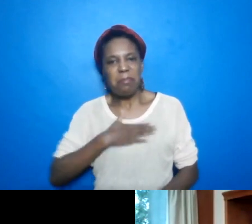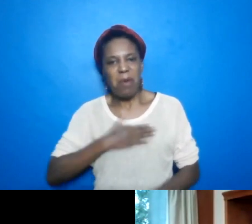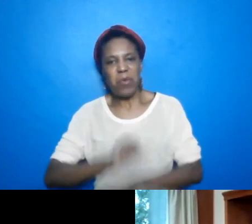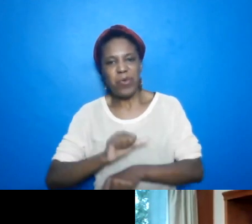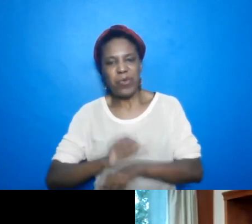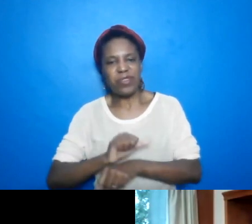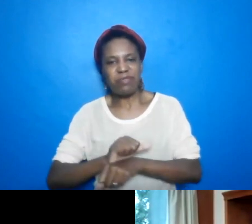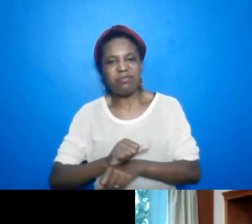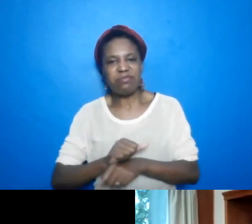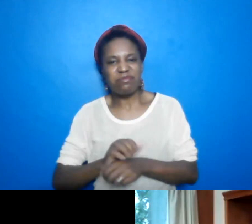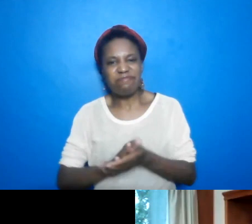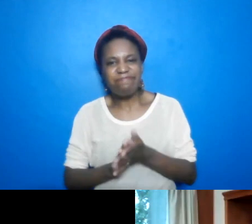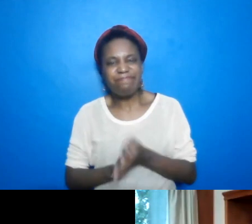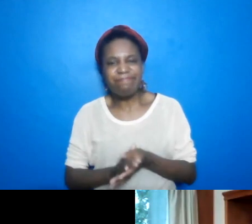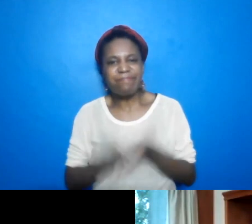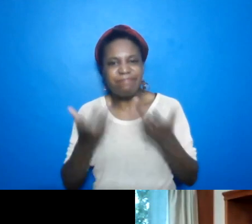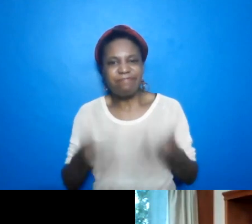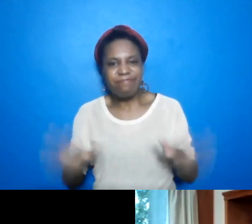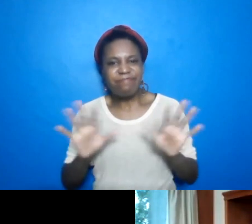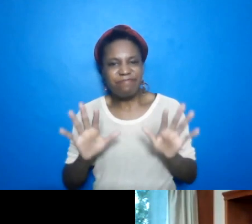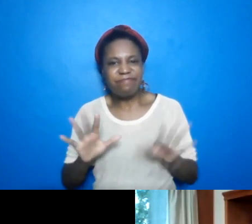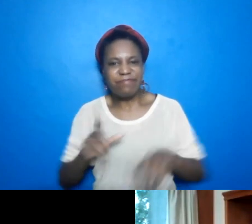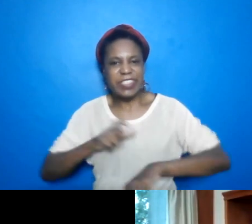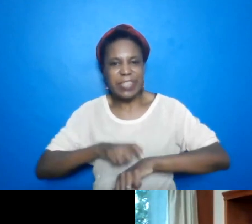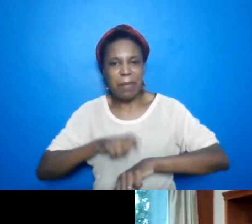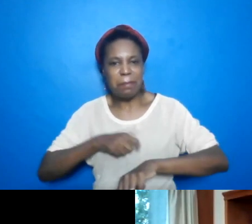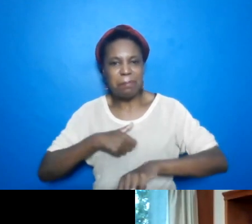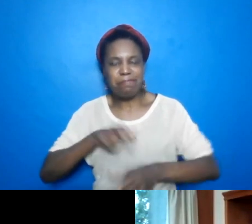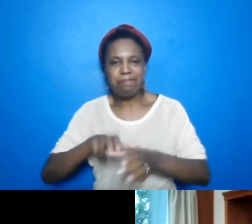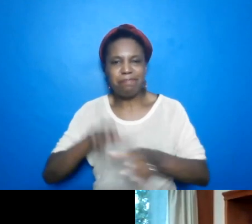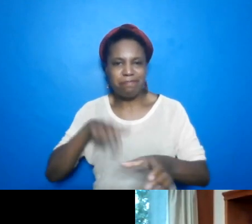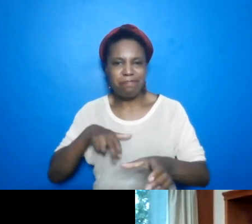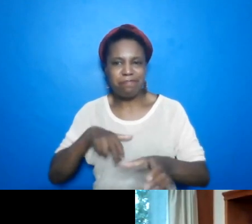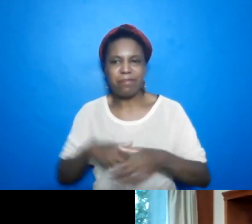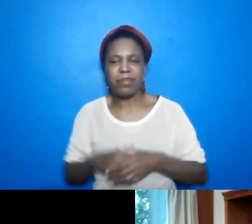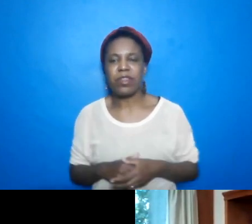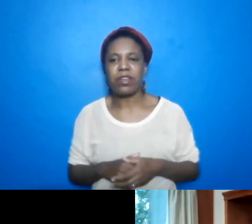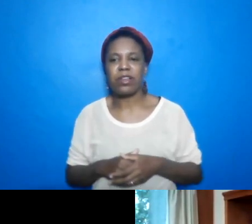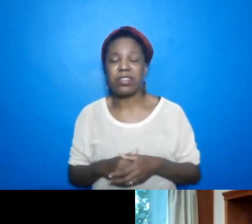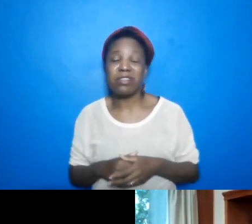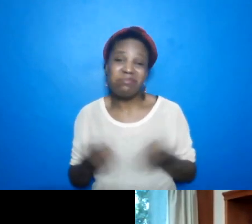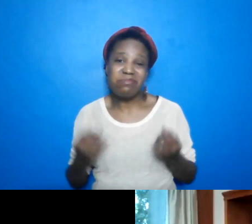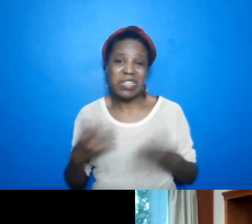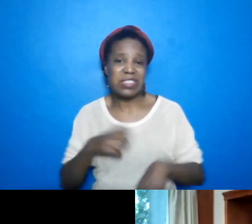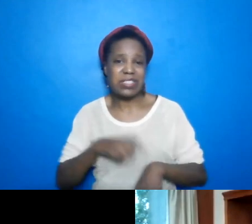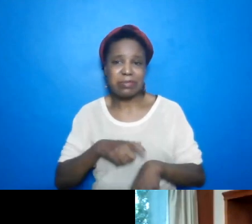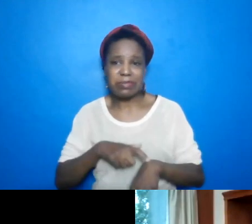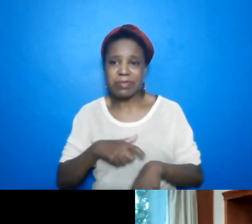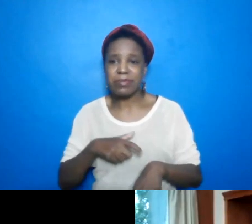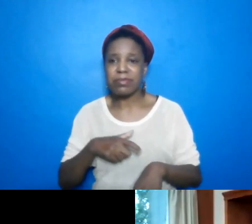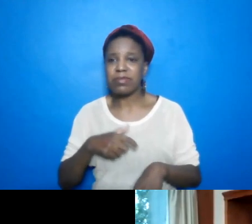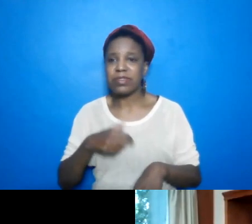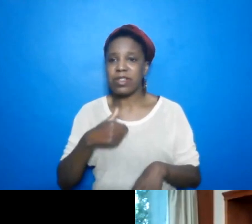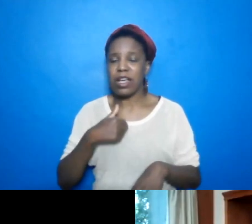communities, I extricate myself because I'm just not there. Once you've developed the leadership, it's really